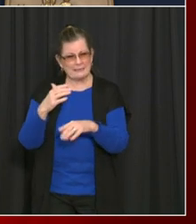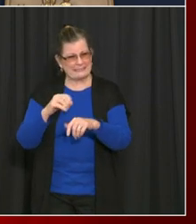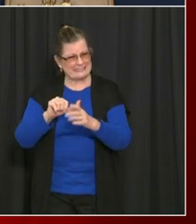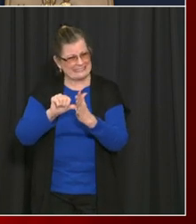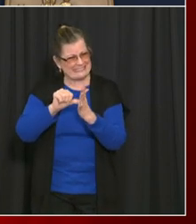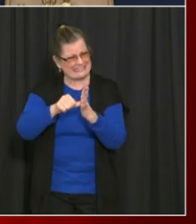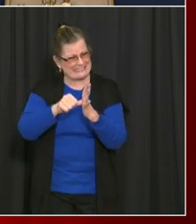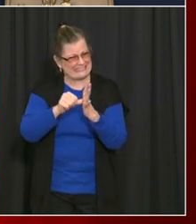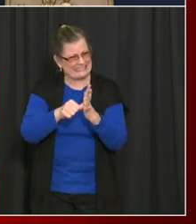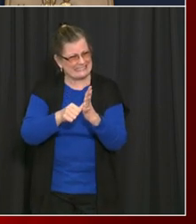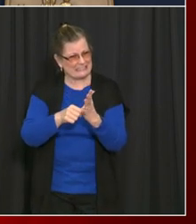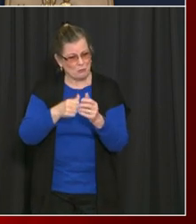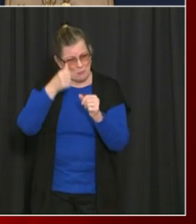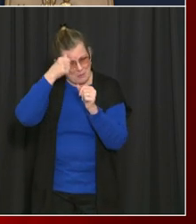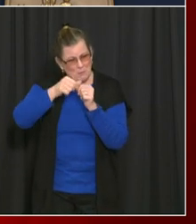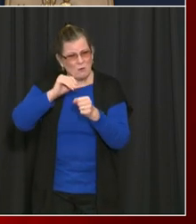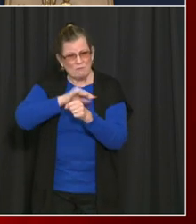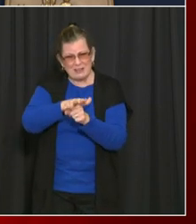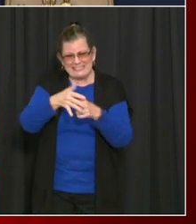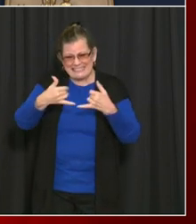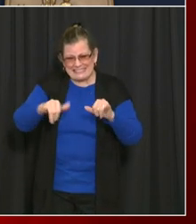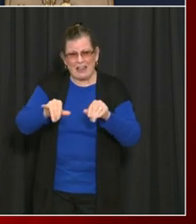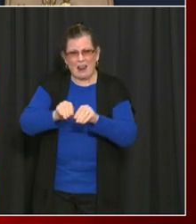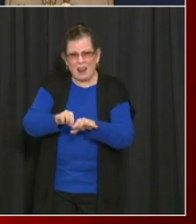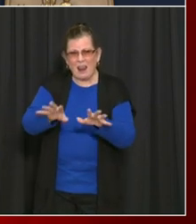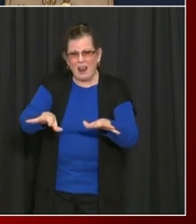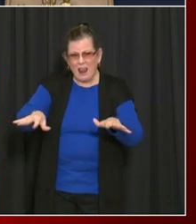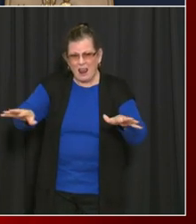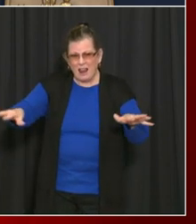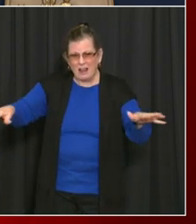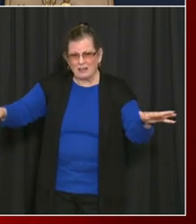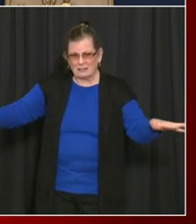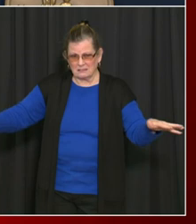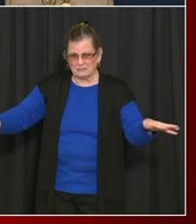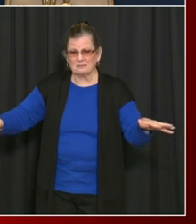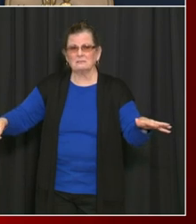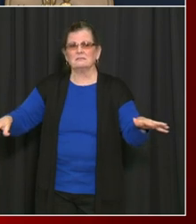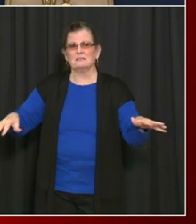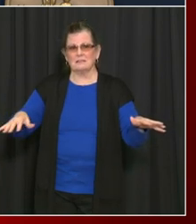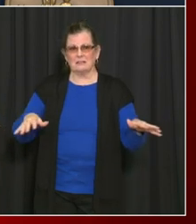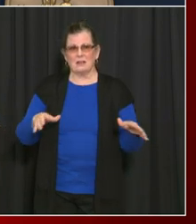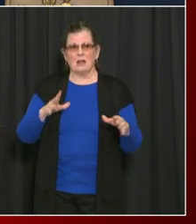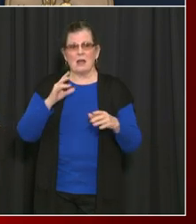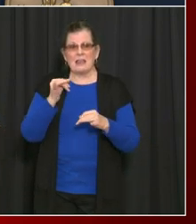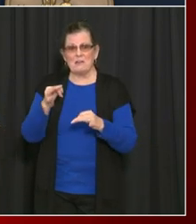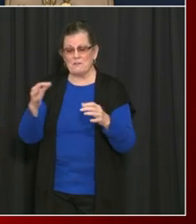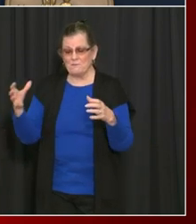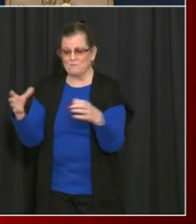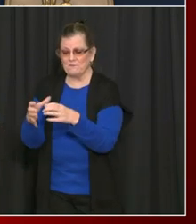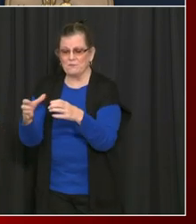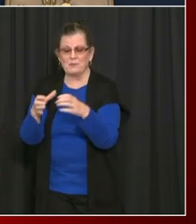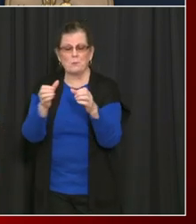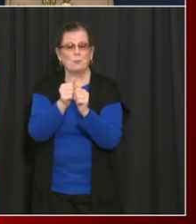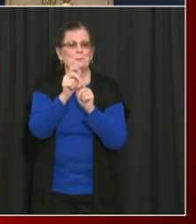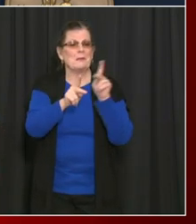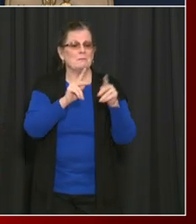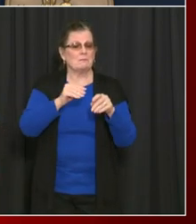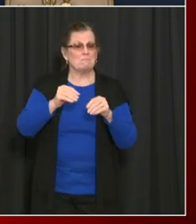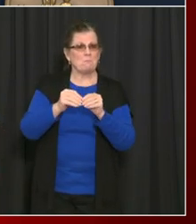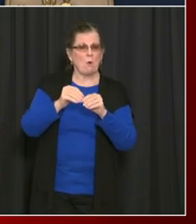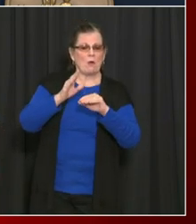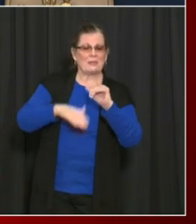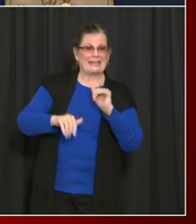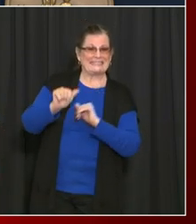and the public health emergency will continue. Gatherings of more than 10 people are still